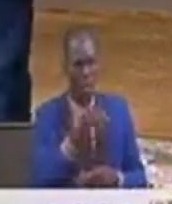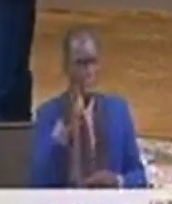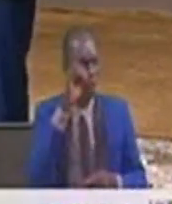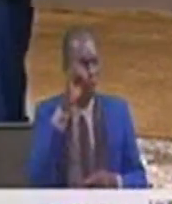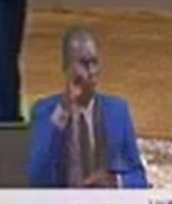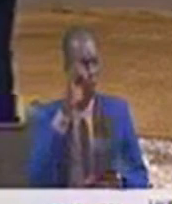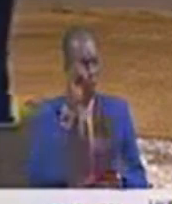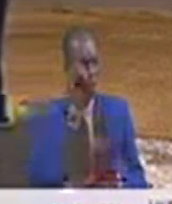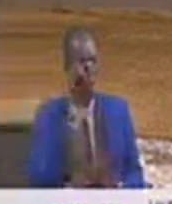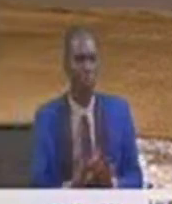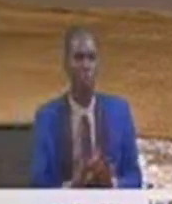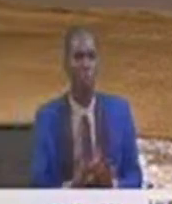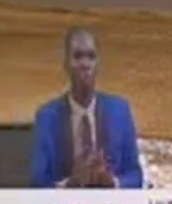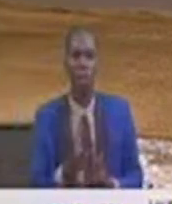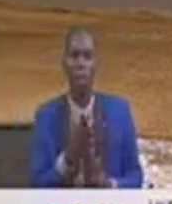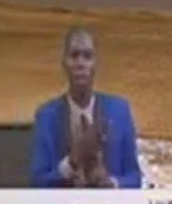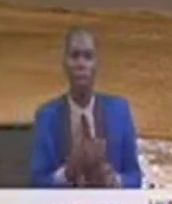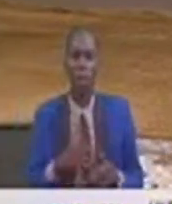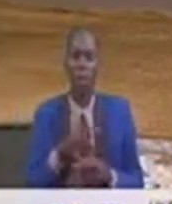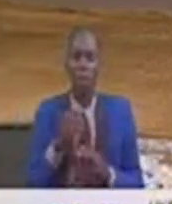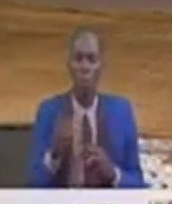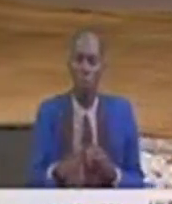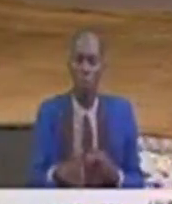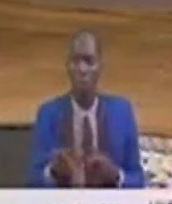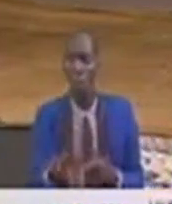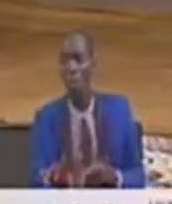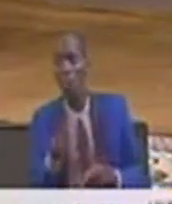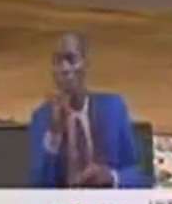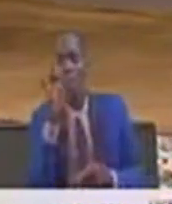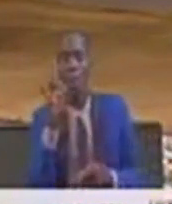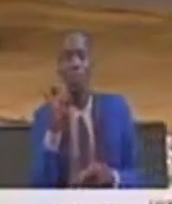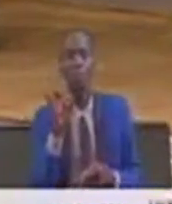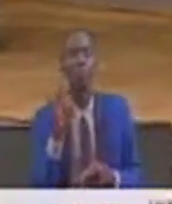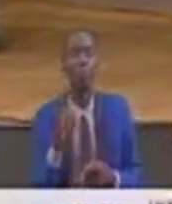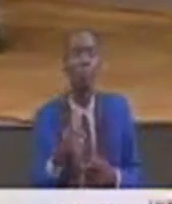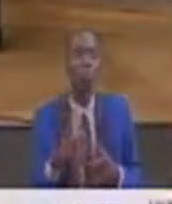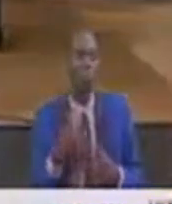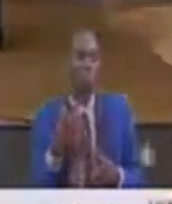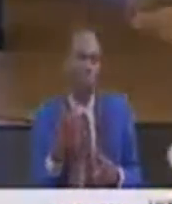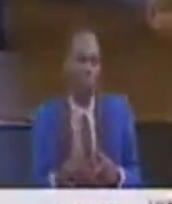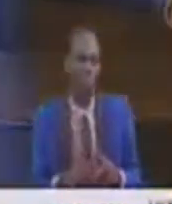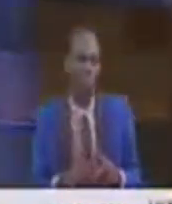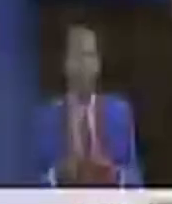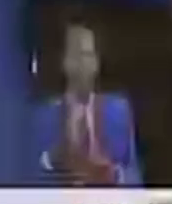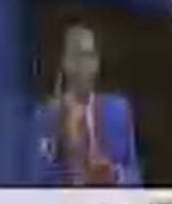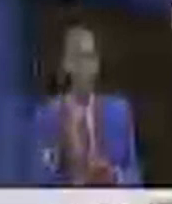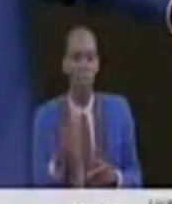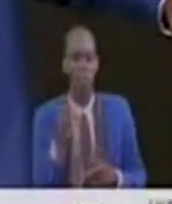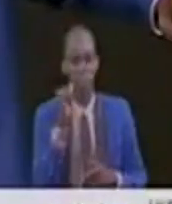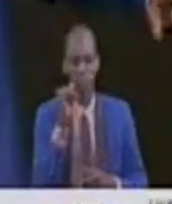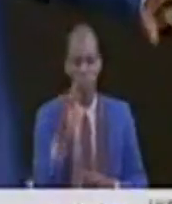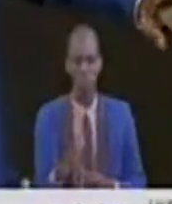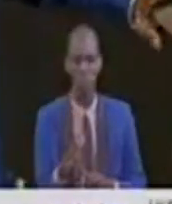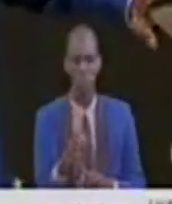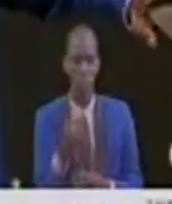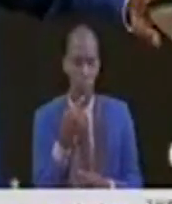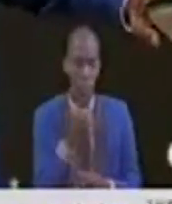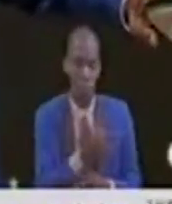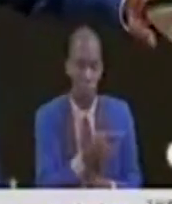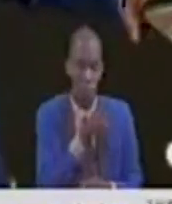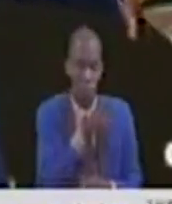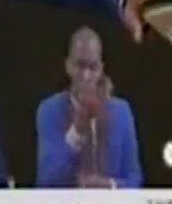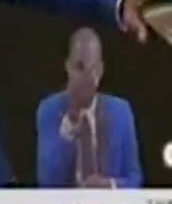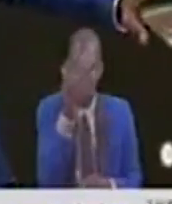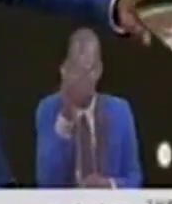familiar spirit. And when they got this witch of Endor, she reminded them, you know, Saul, you know how he